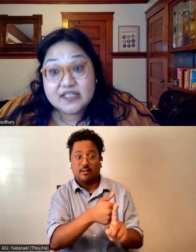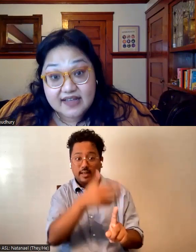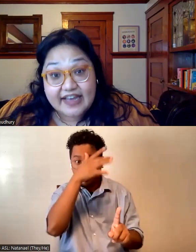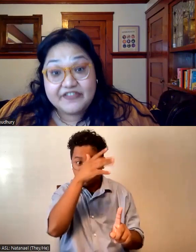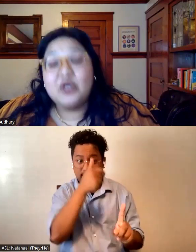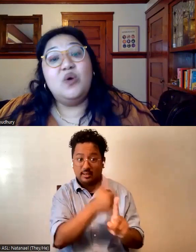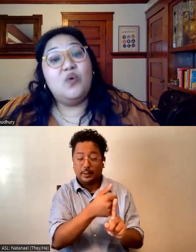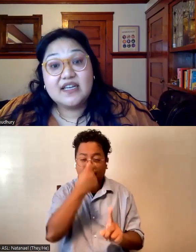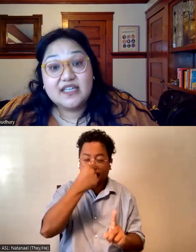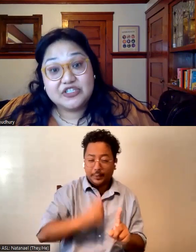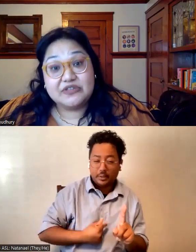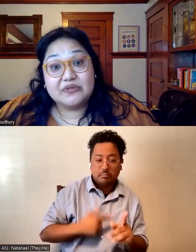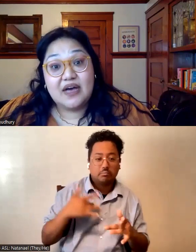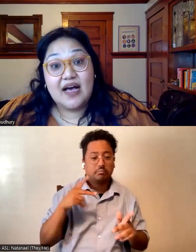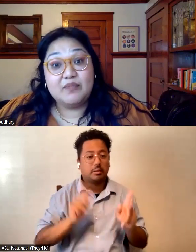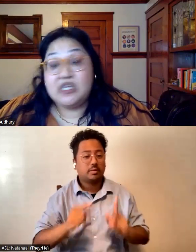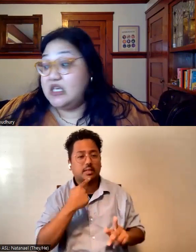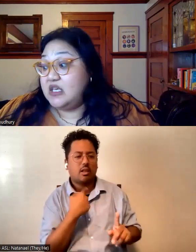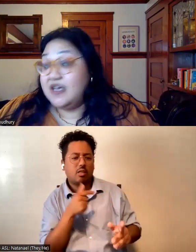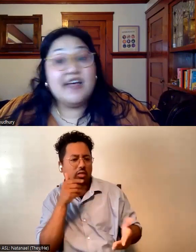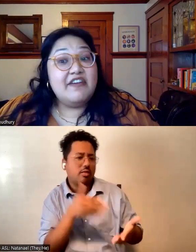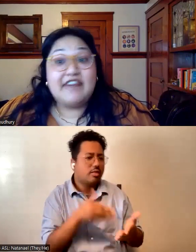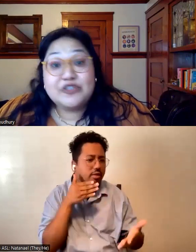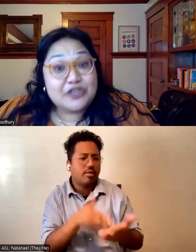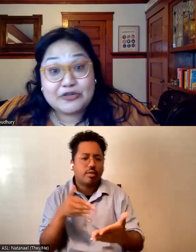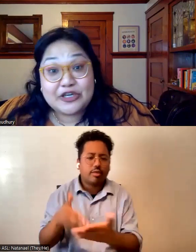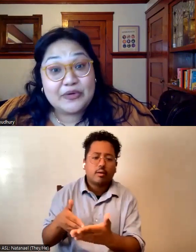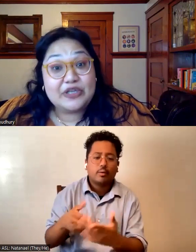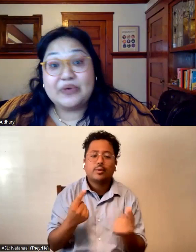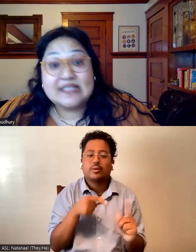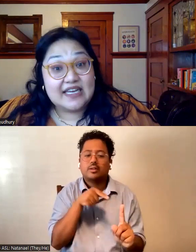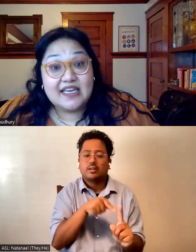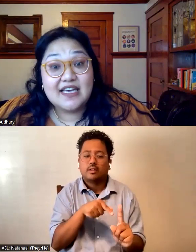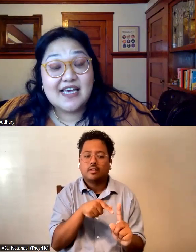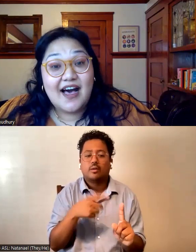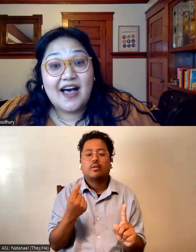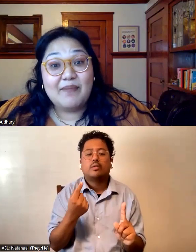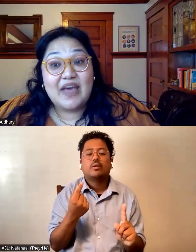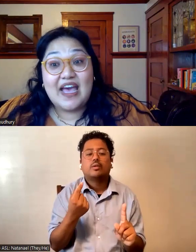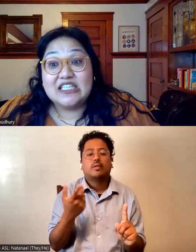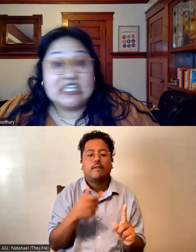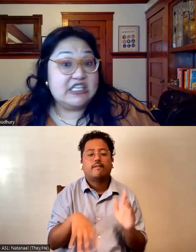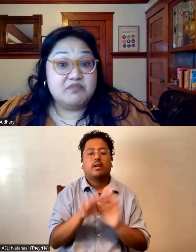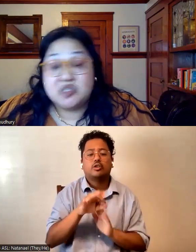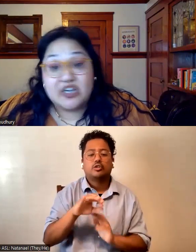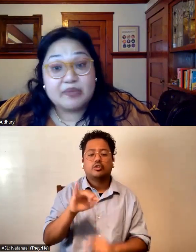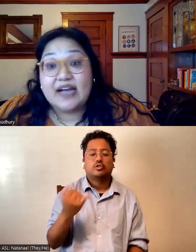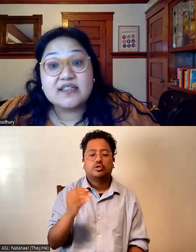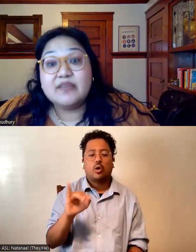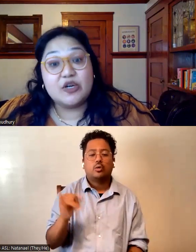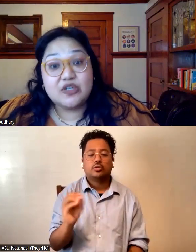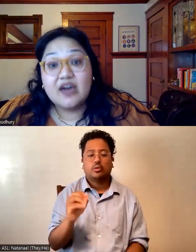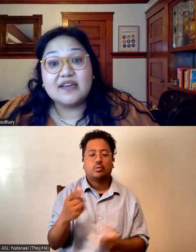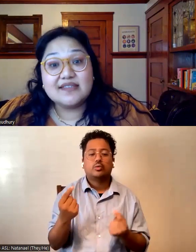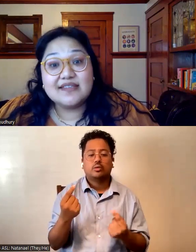time in his life. What did he do? He found a dojo in New York City, and he started